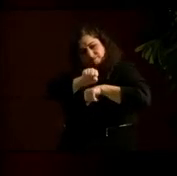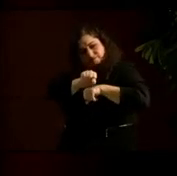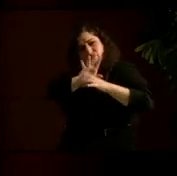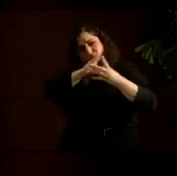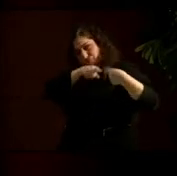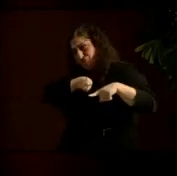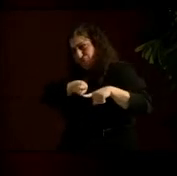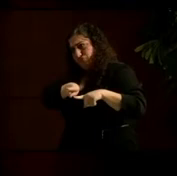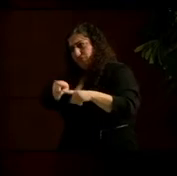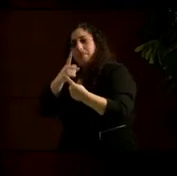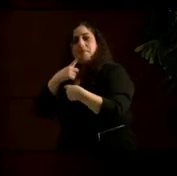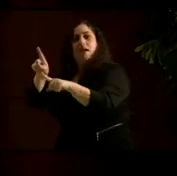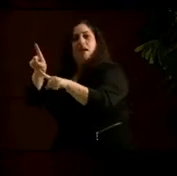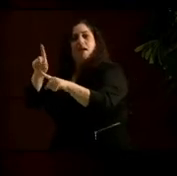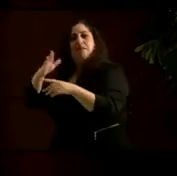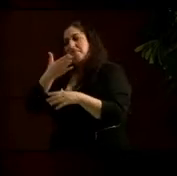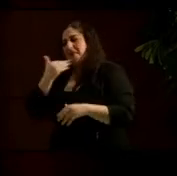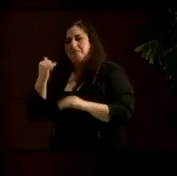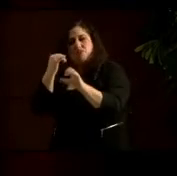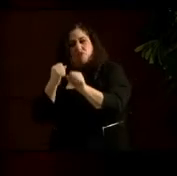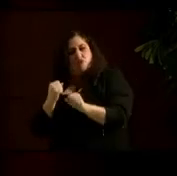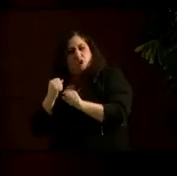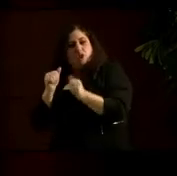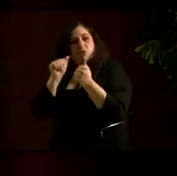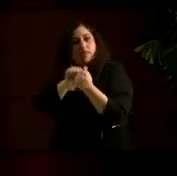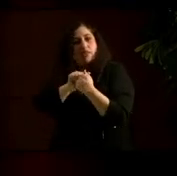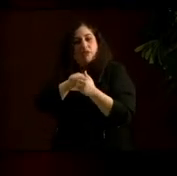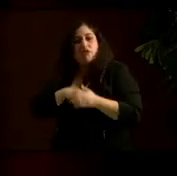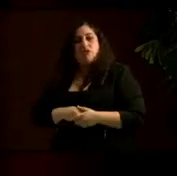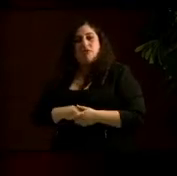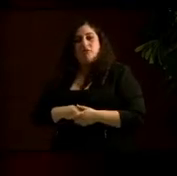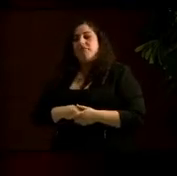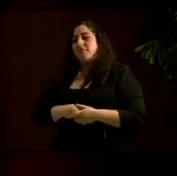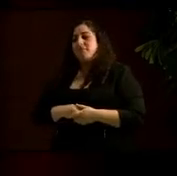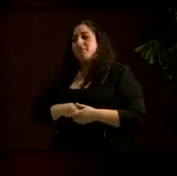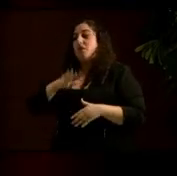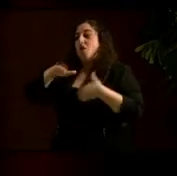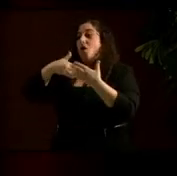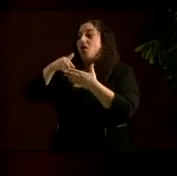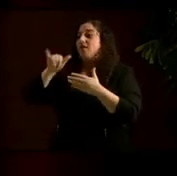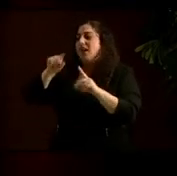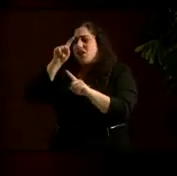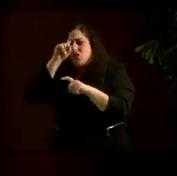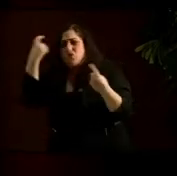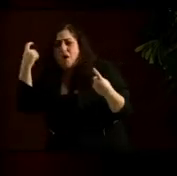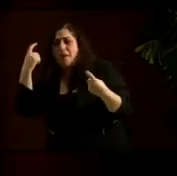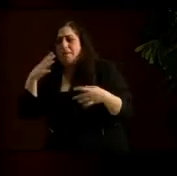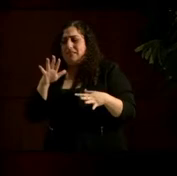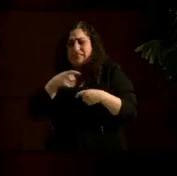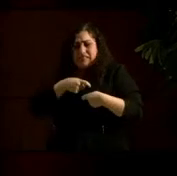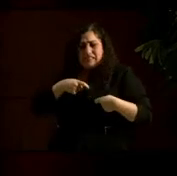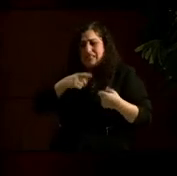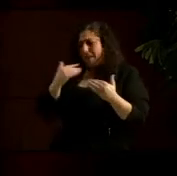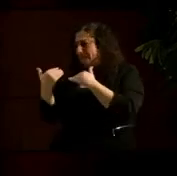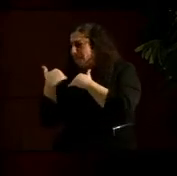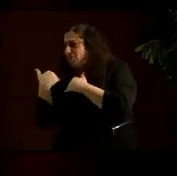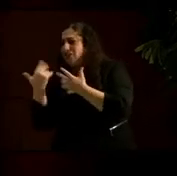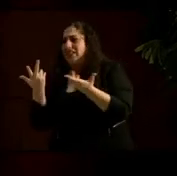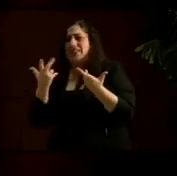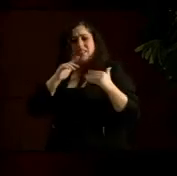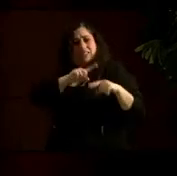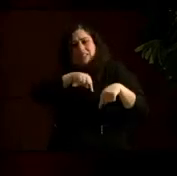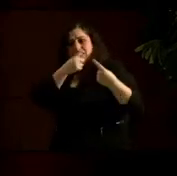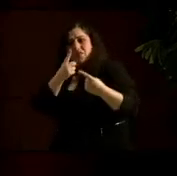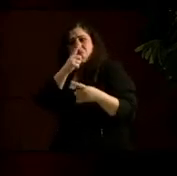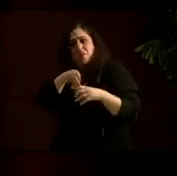concept, not just rising above all of the trauma, burden, and obstruction this last year and a half has caused, but utilizing these